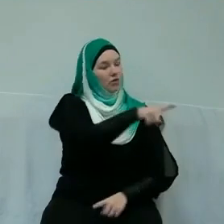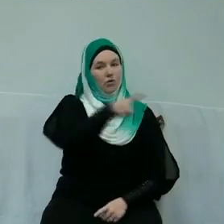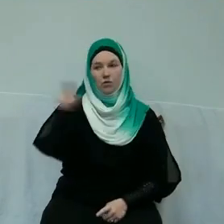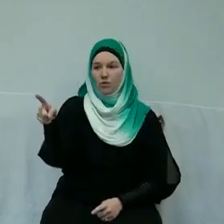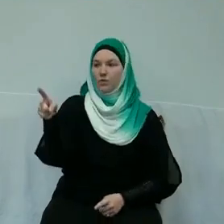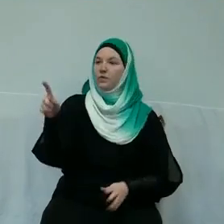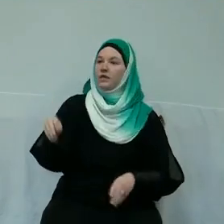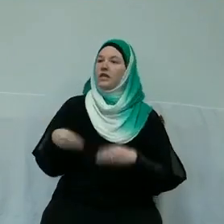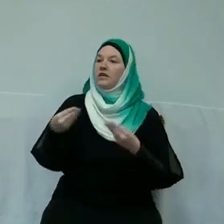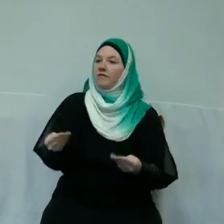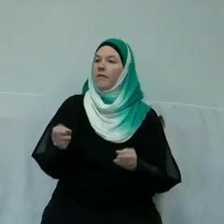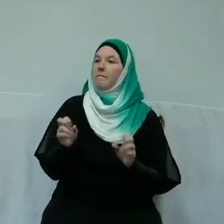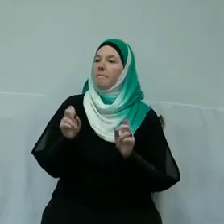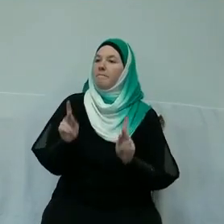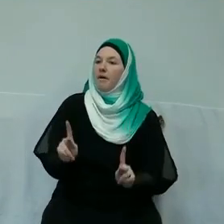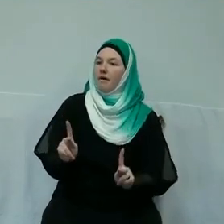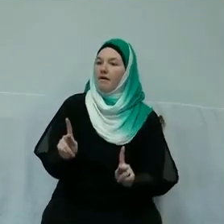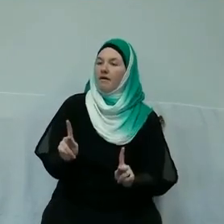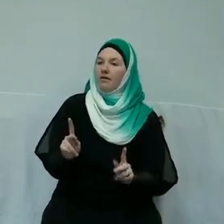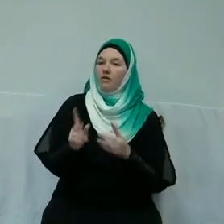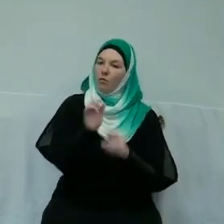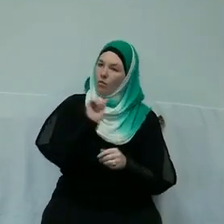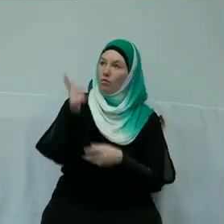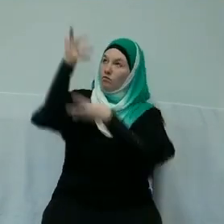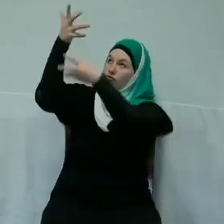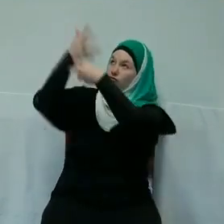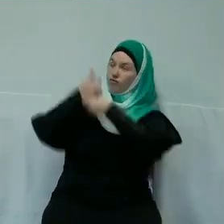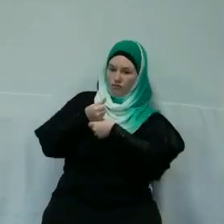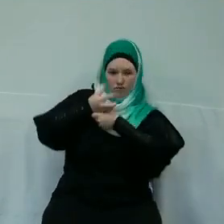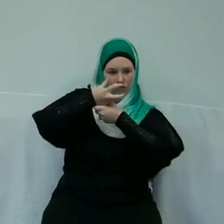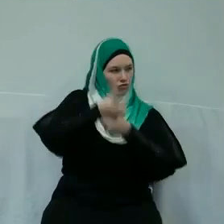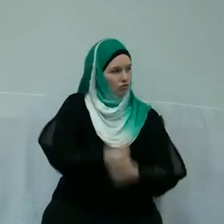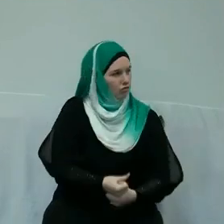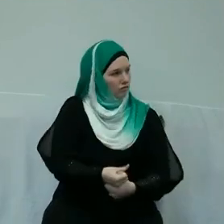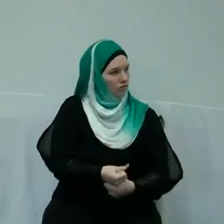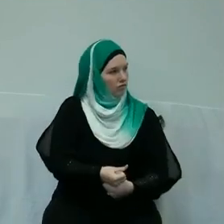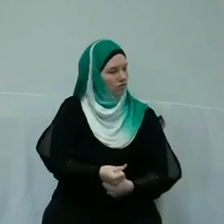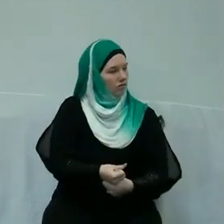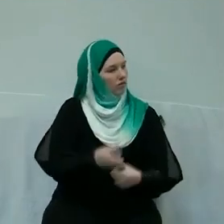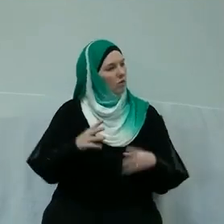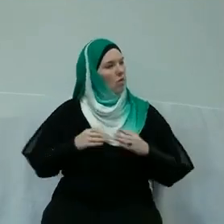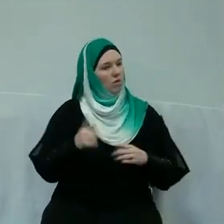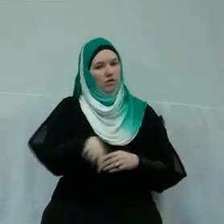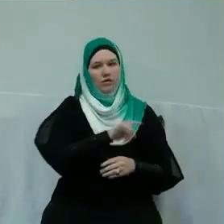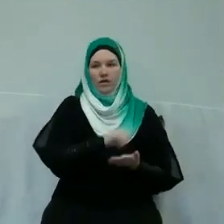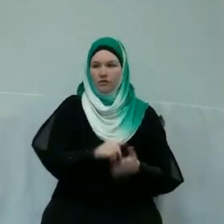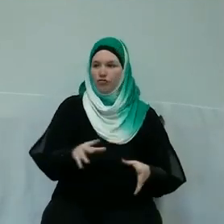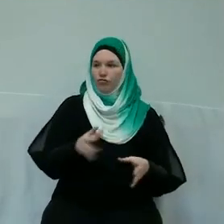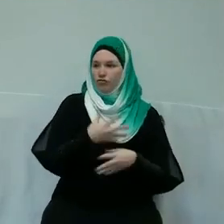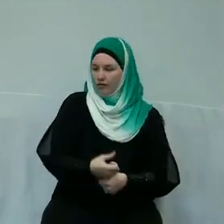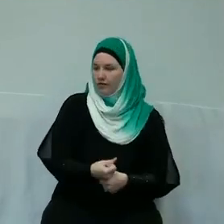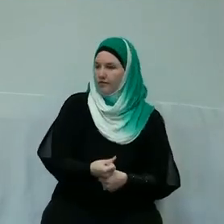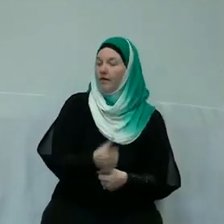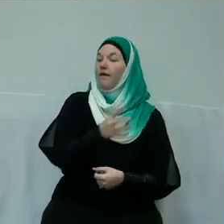the trusts that you have been entrusted with to the owners of those trusts,